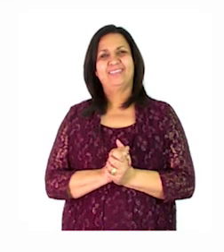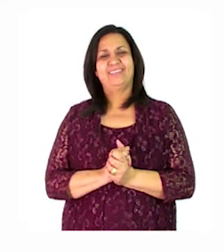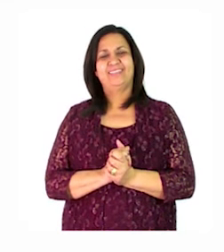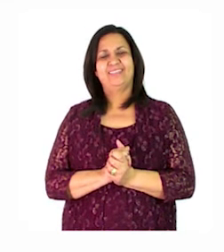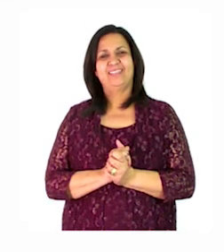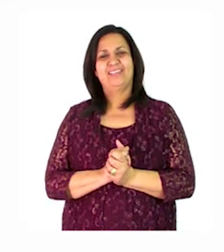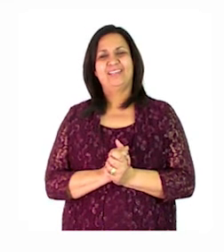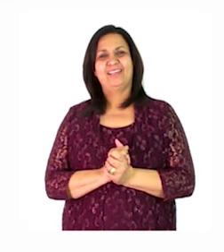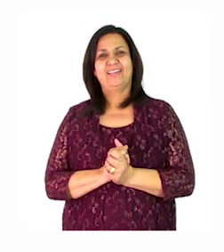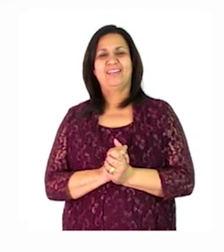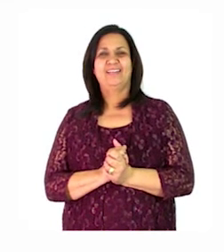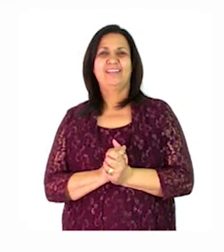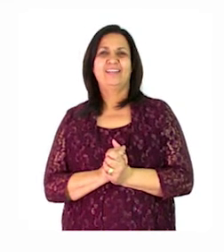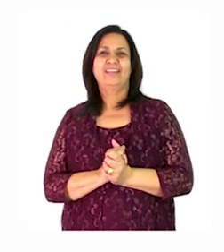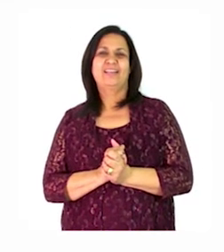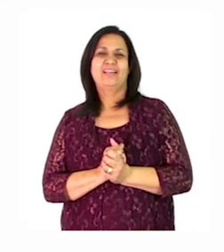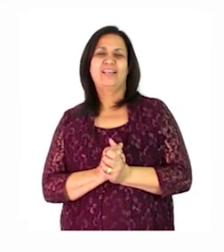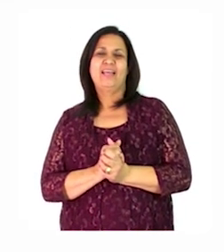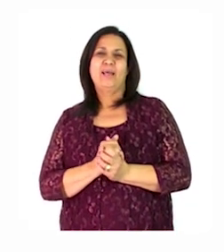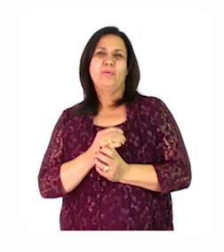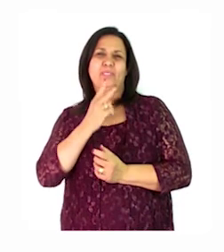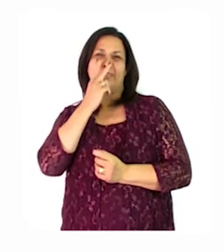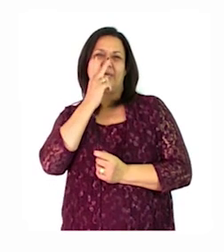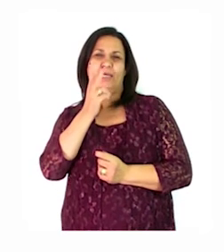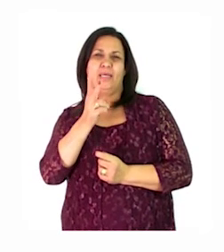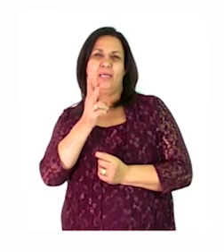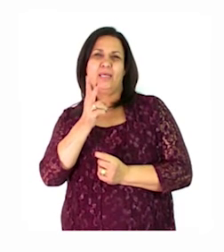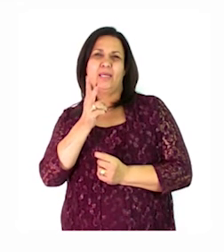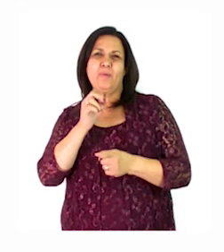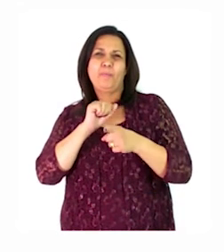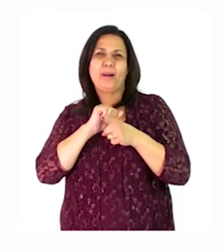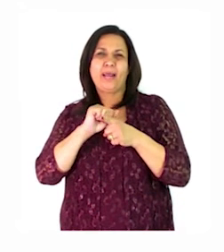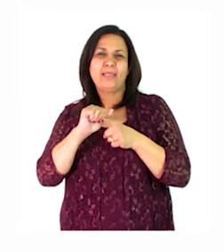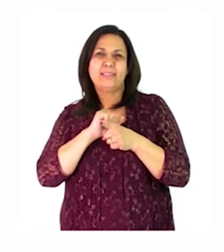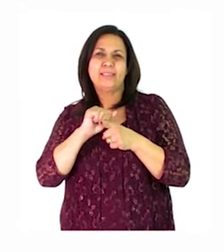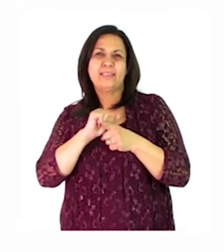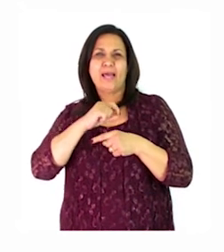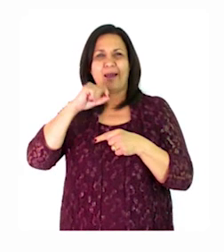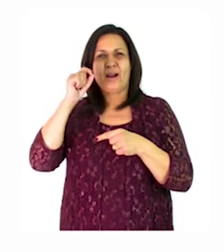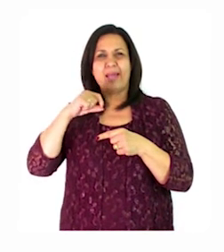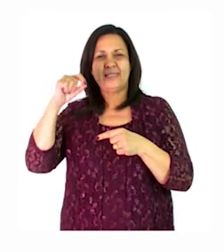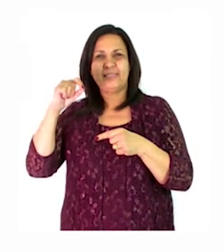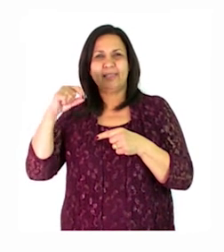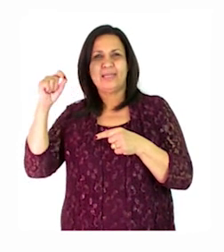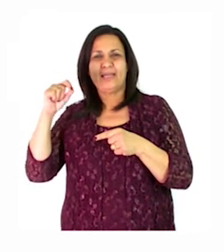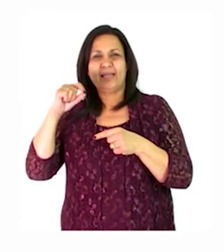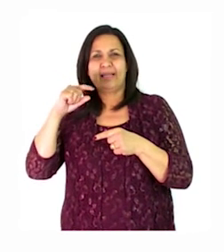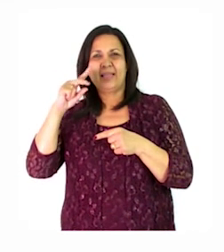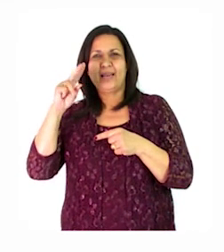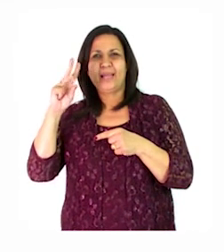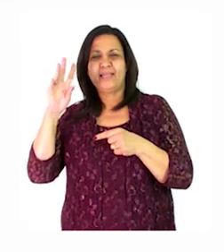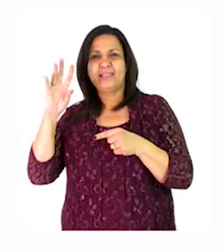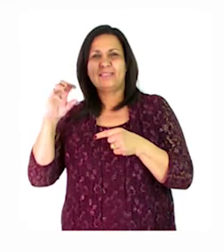On page 29, it says, practice writing the letters and